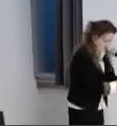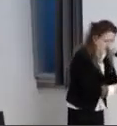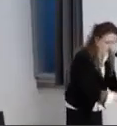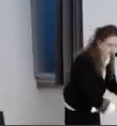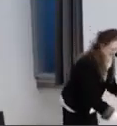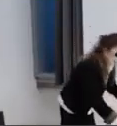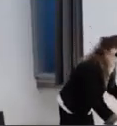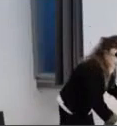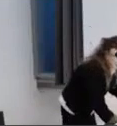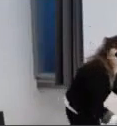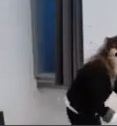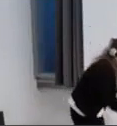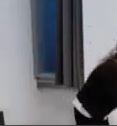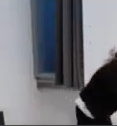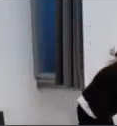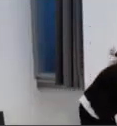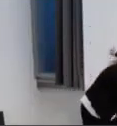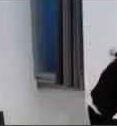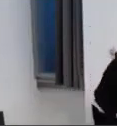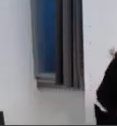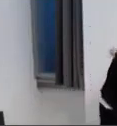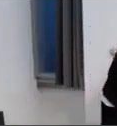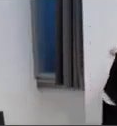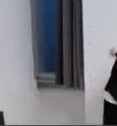Okay, great.